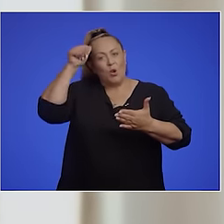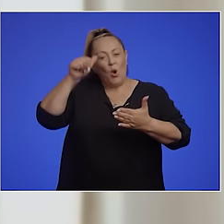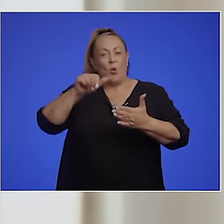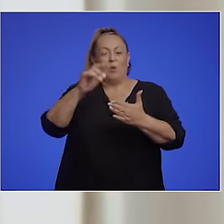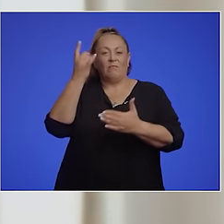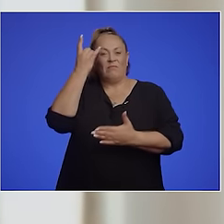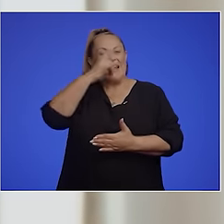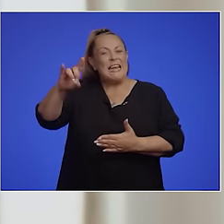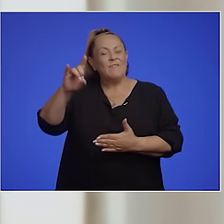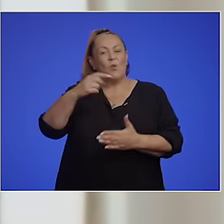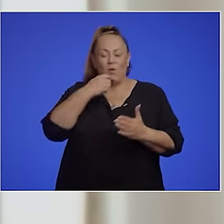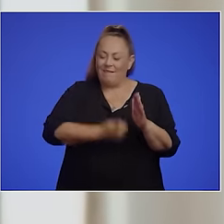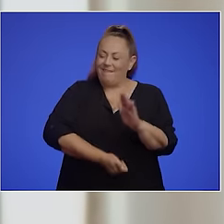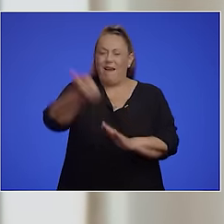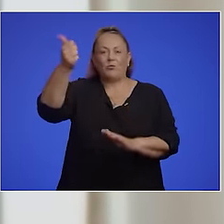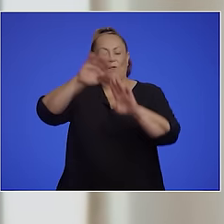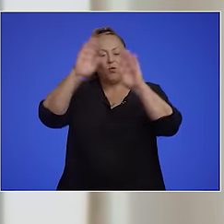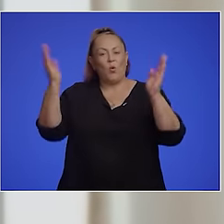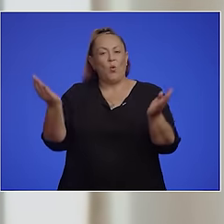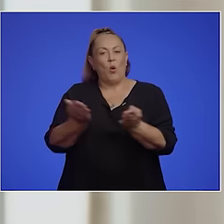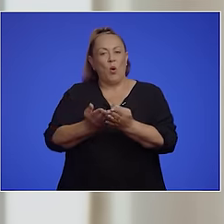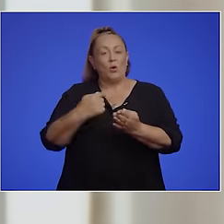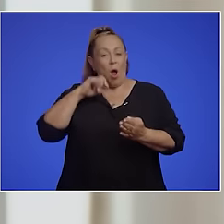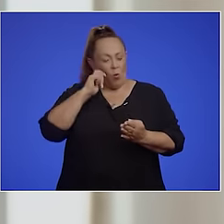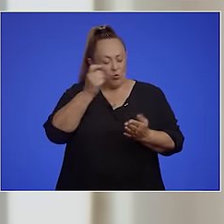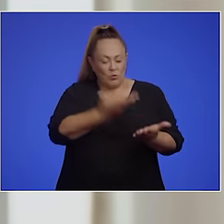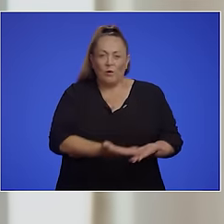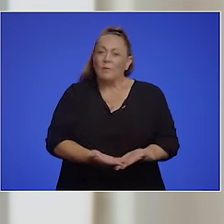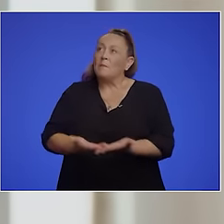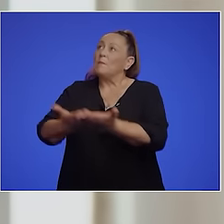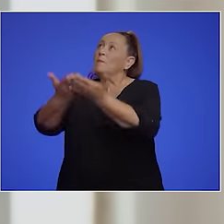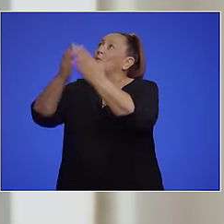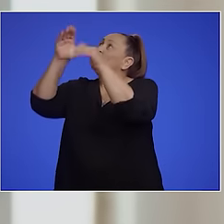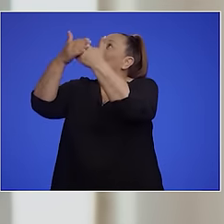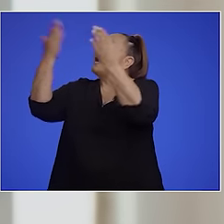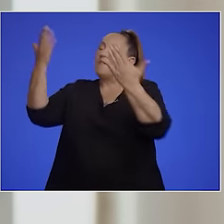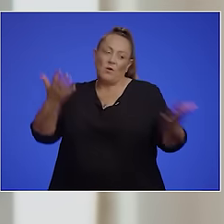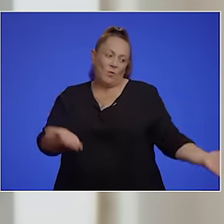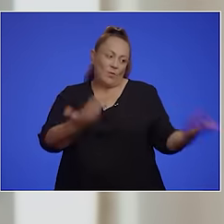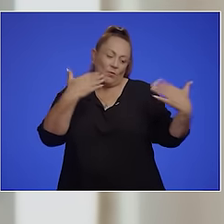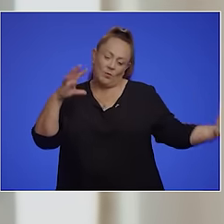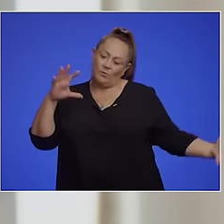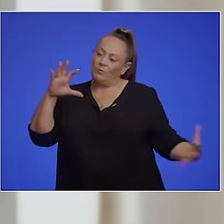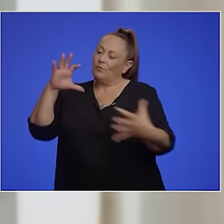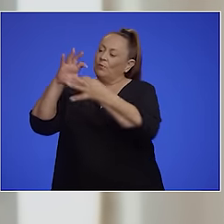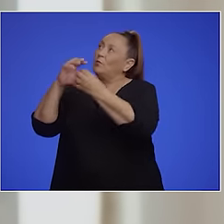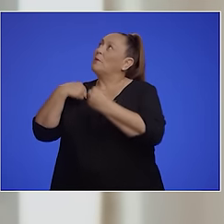world is to be overthrown. And when I am lifted up from the earth, I will draw all men to myself.